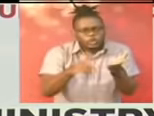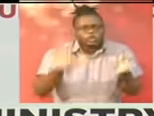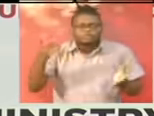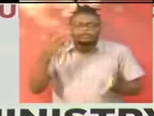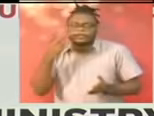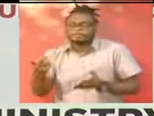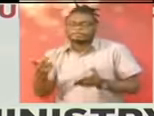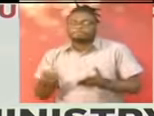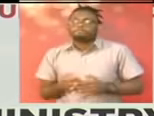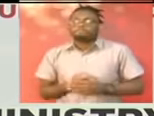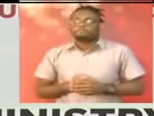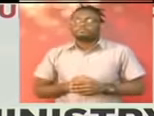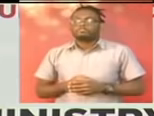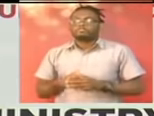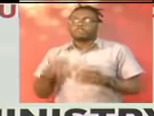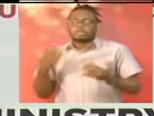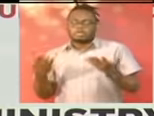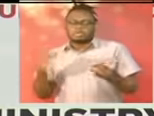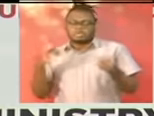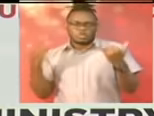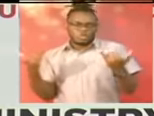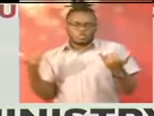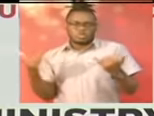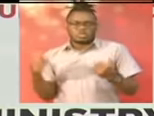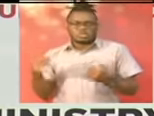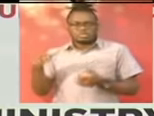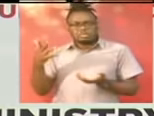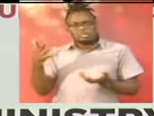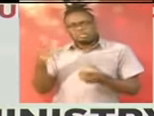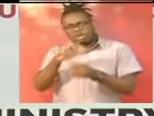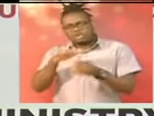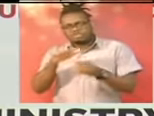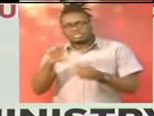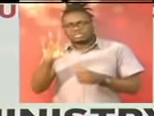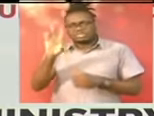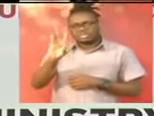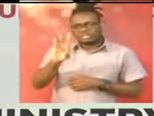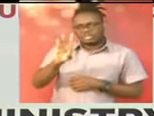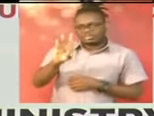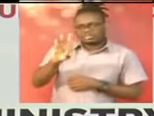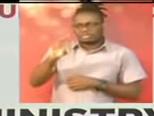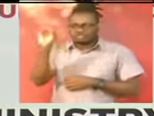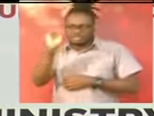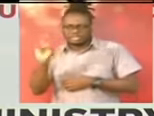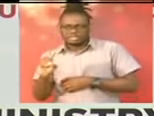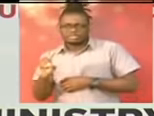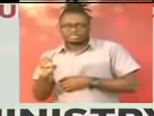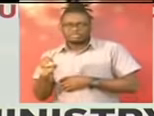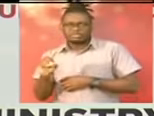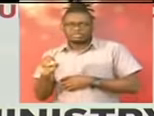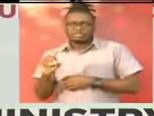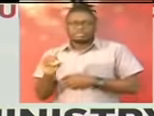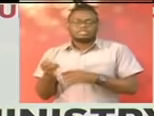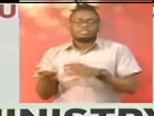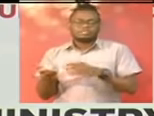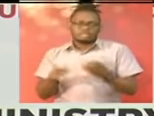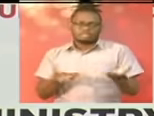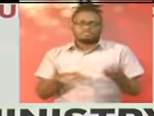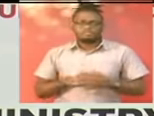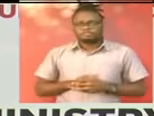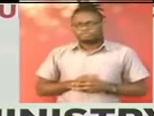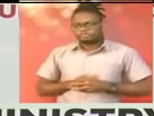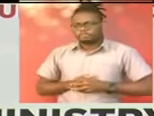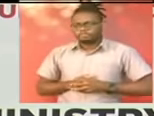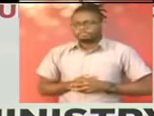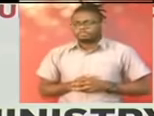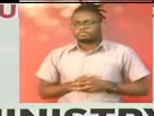7% at this point in time. And we do hope that as the new cases that come